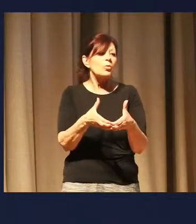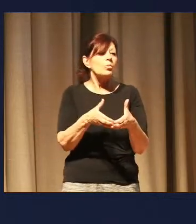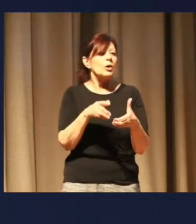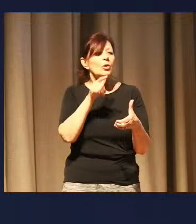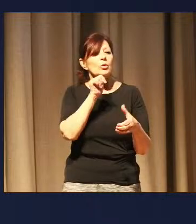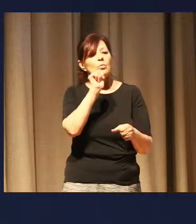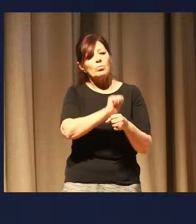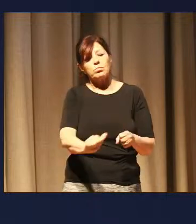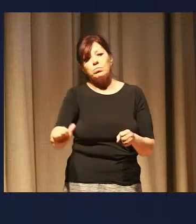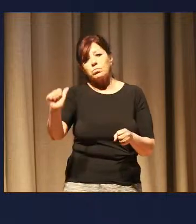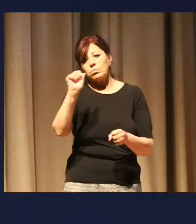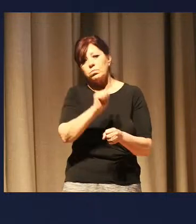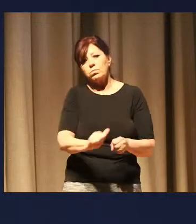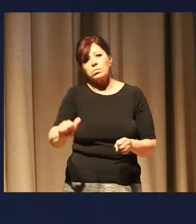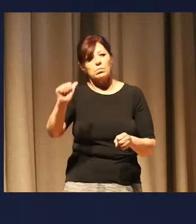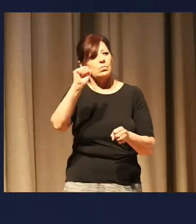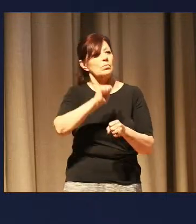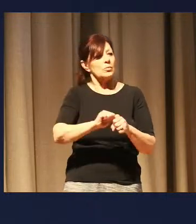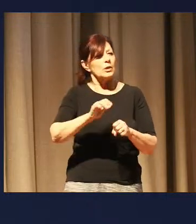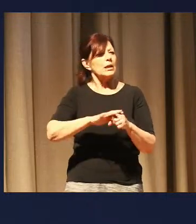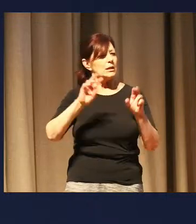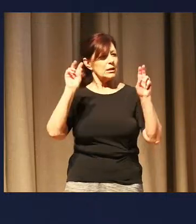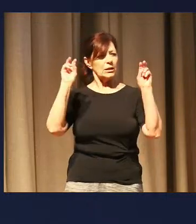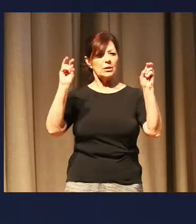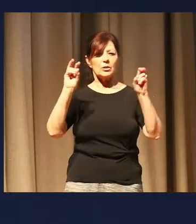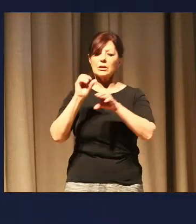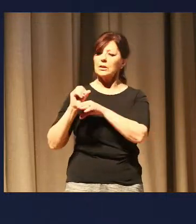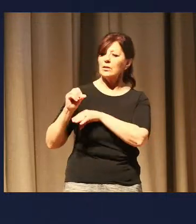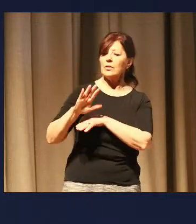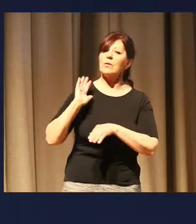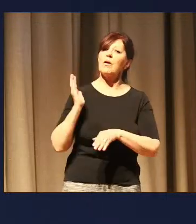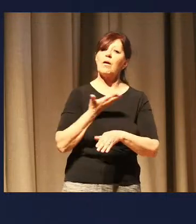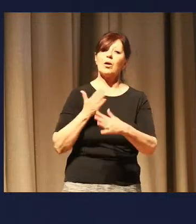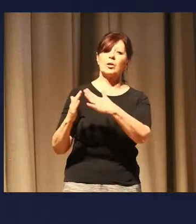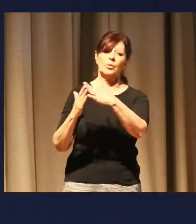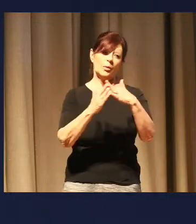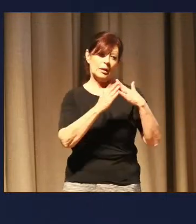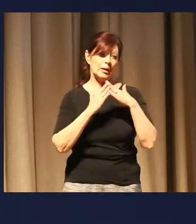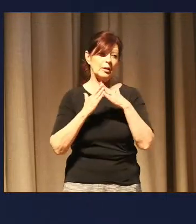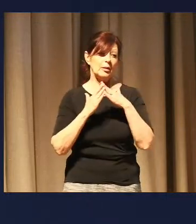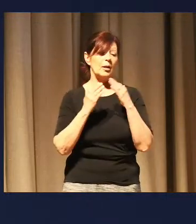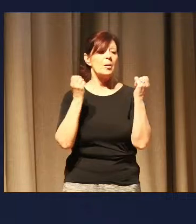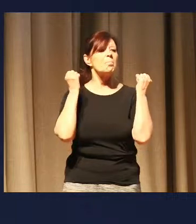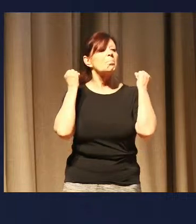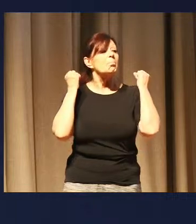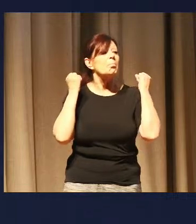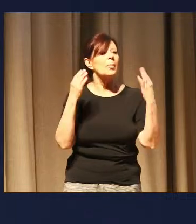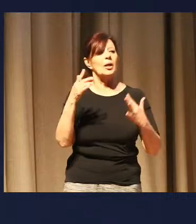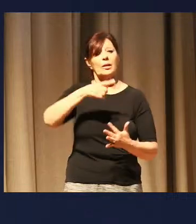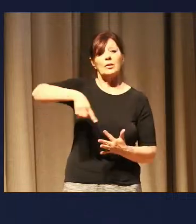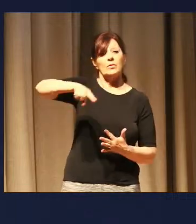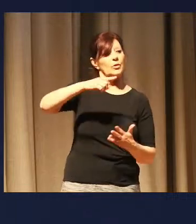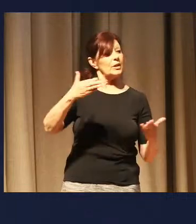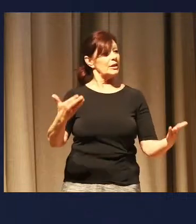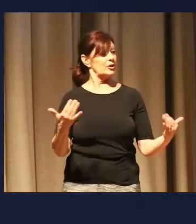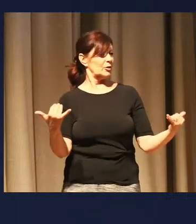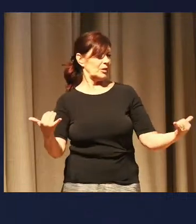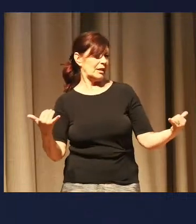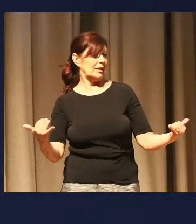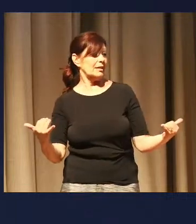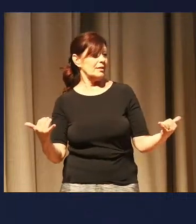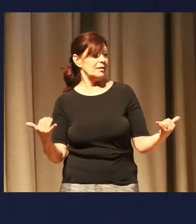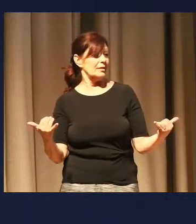work tirelessly on issues that affect our community. Many of you are here